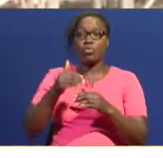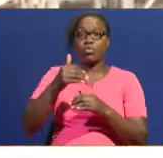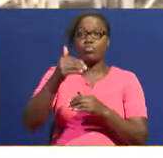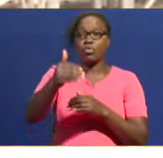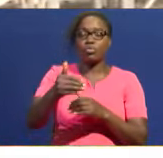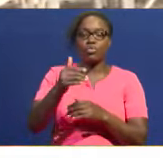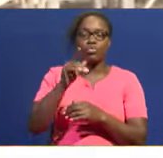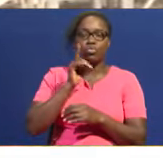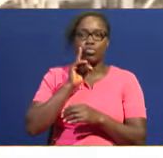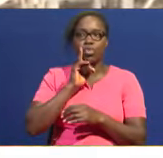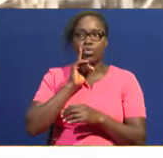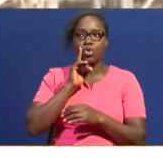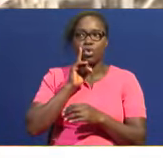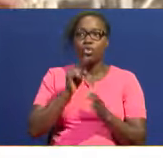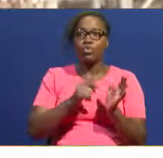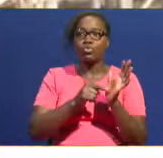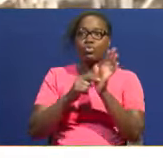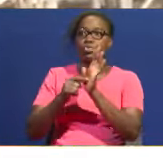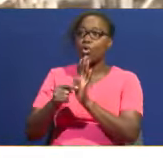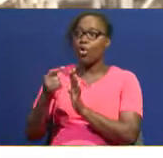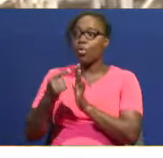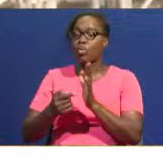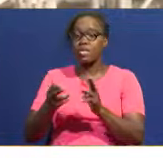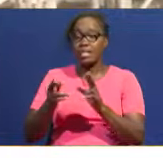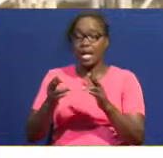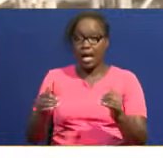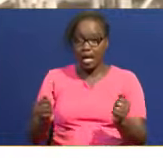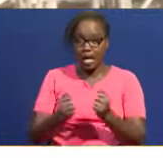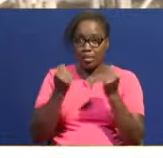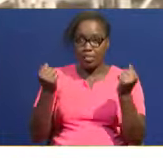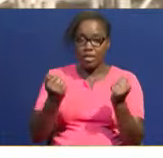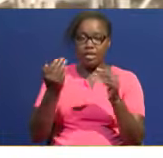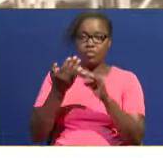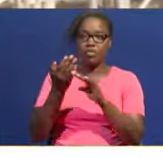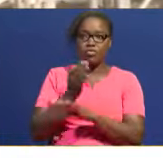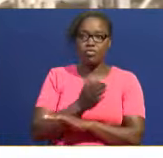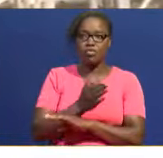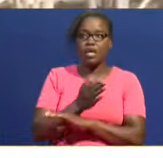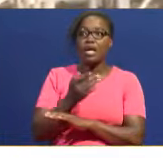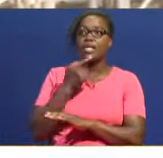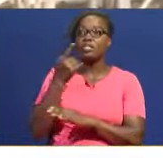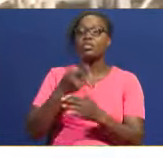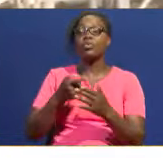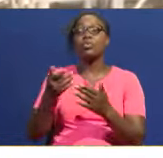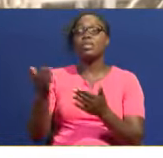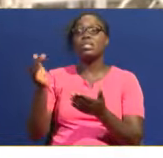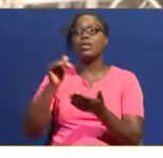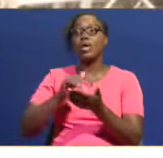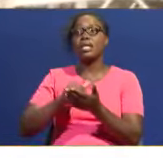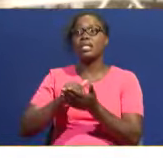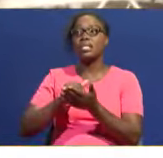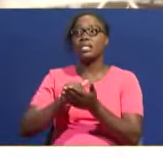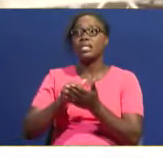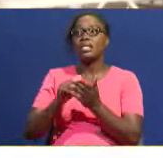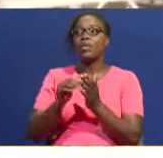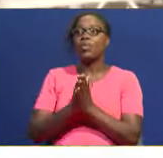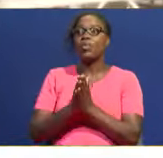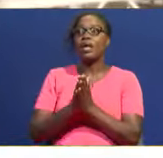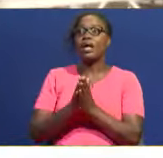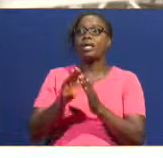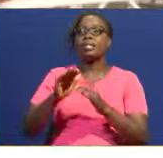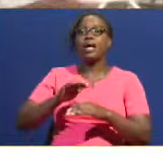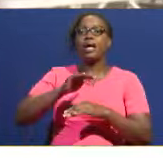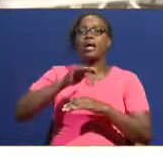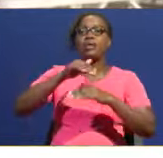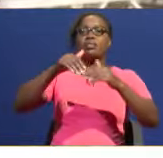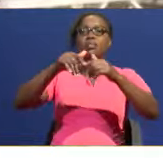tomorrow. But I'll just show you what is happening here on the ground, probably before I tell you what else is happening. That is where the dais will be,